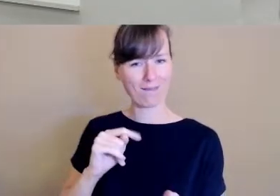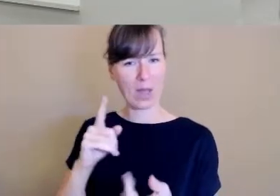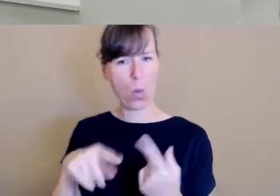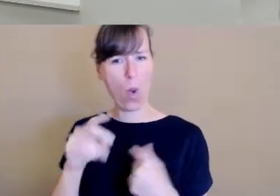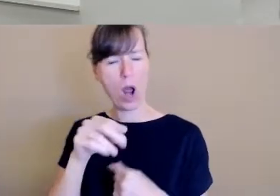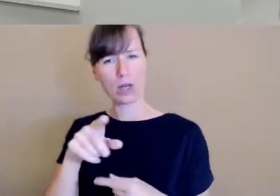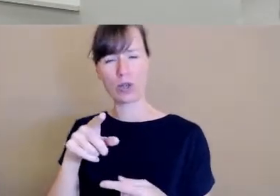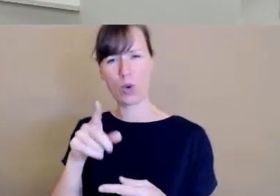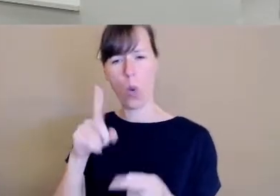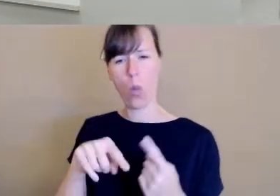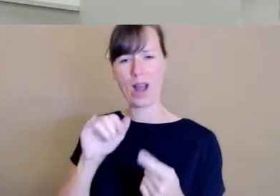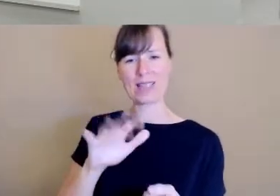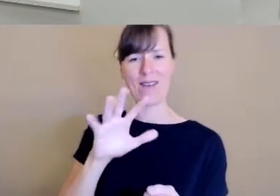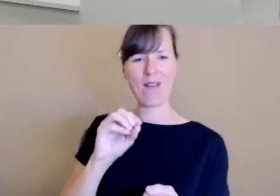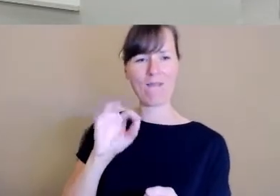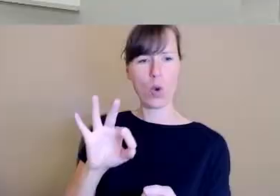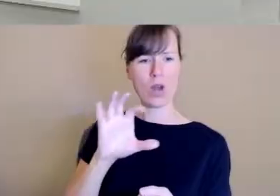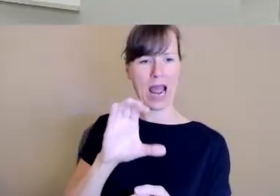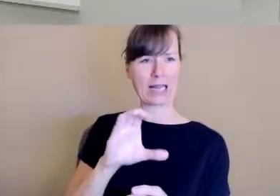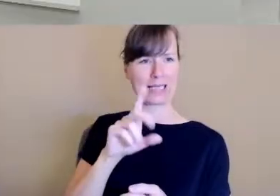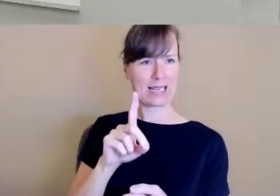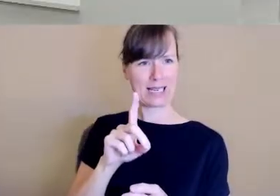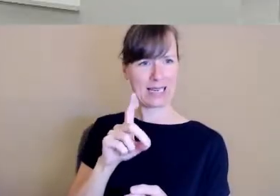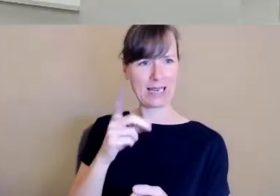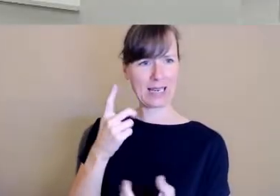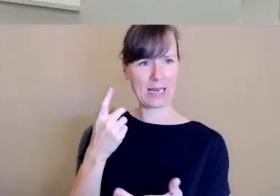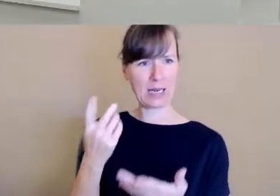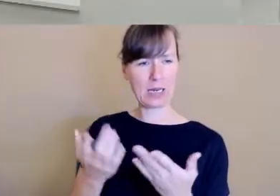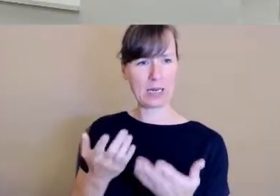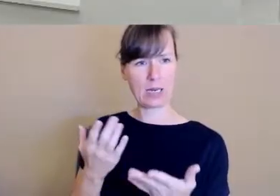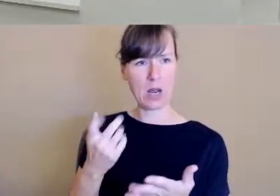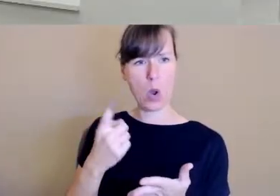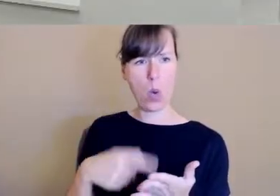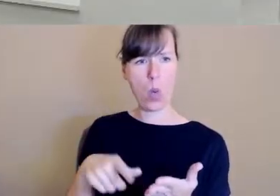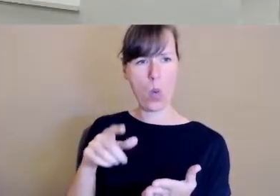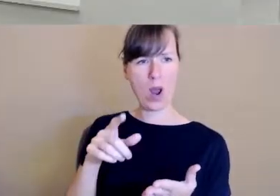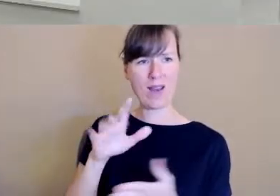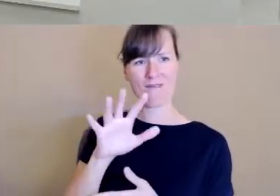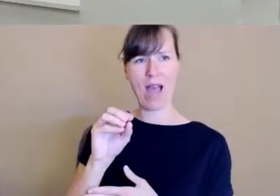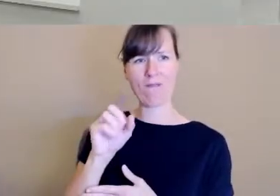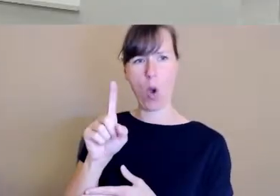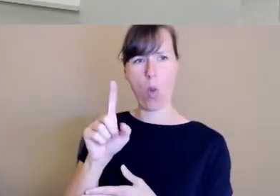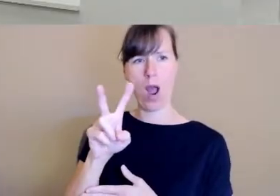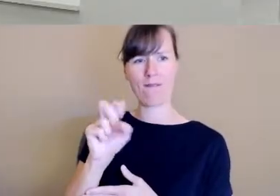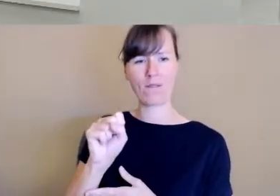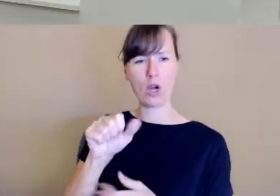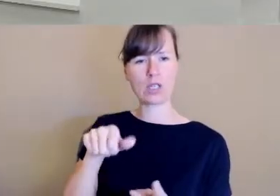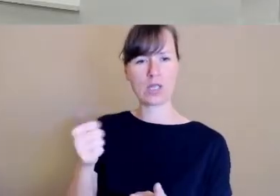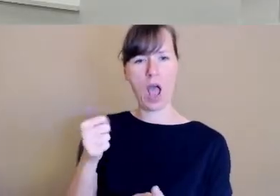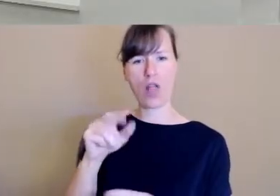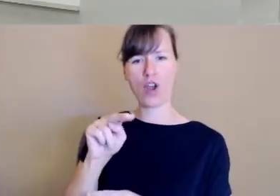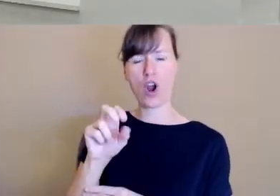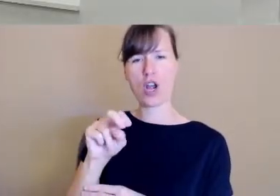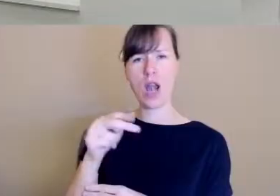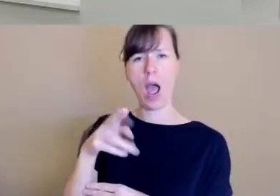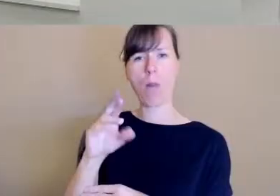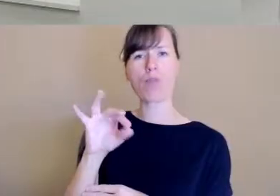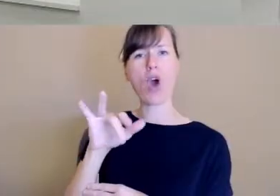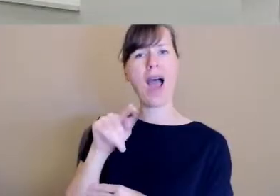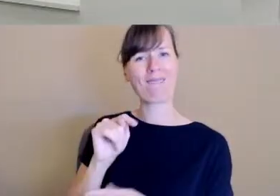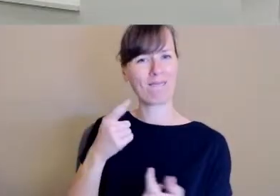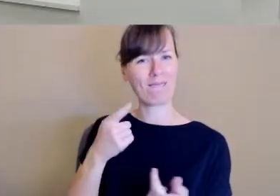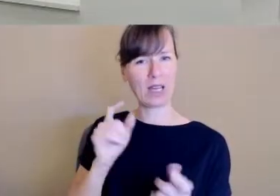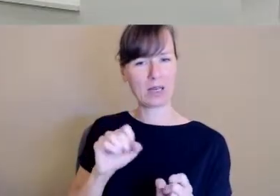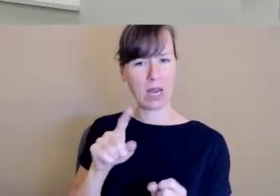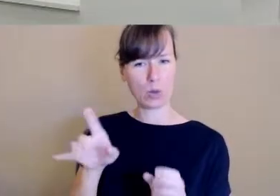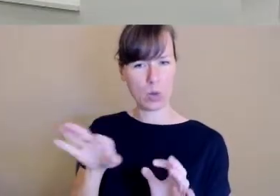CD, whatever that does, versus the 501 versus whatever, other nonprofit? Can you explain? And what influence that will have